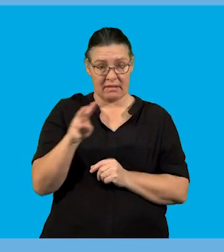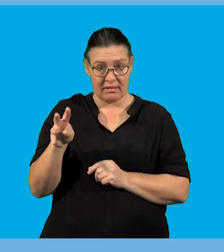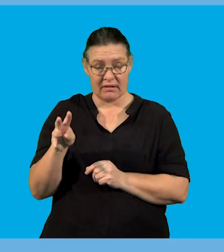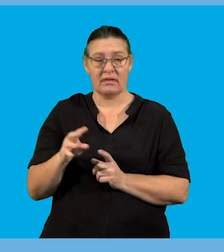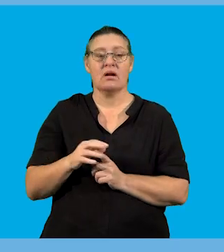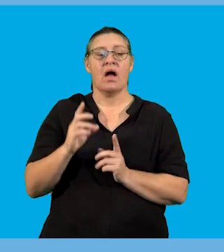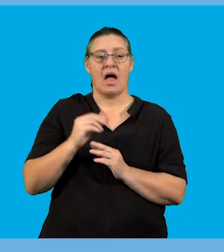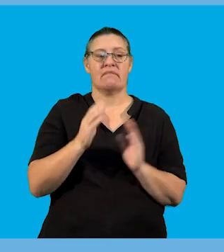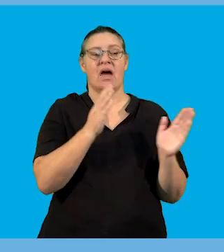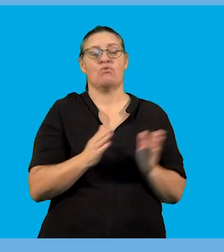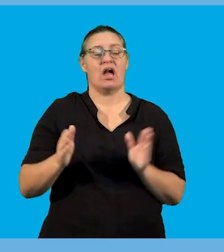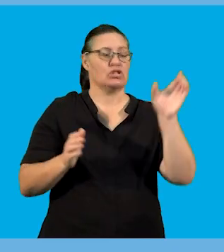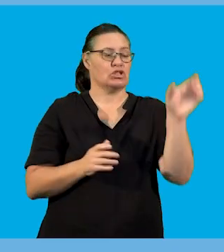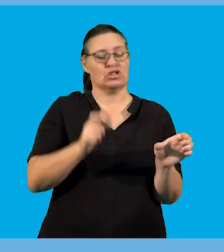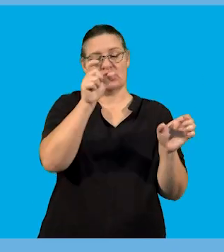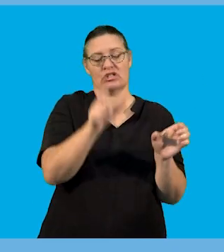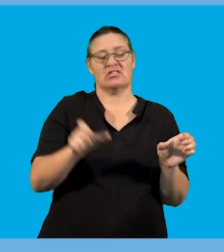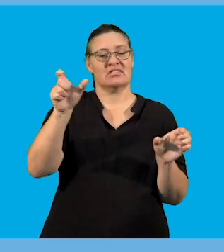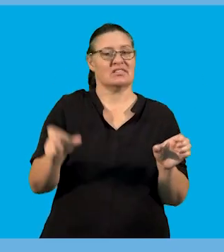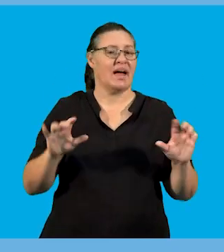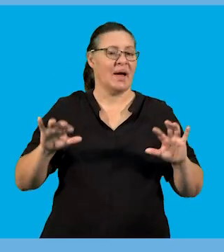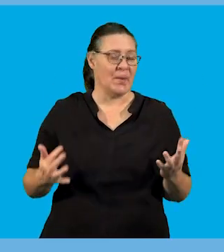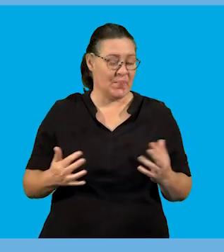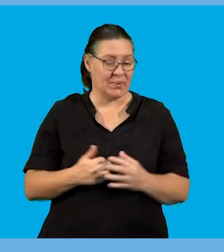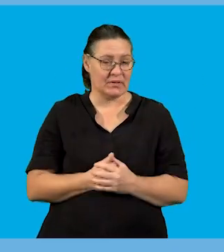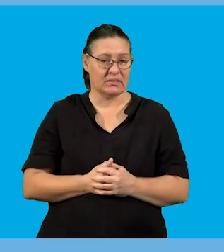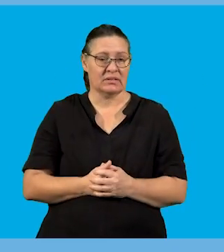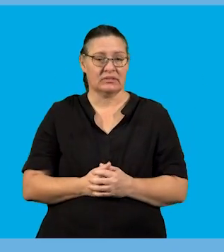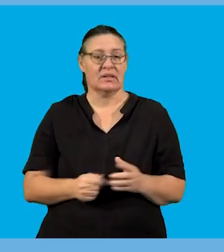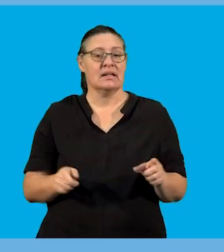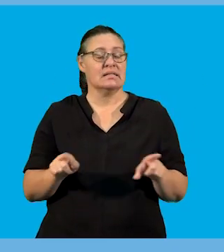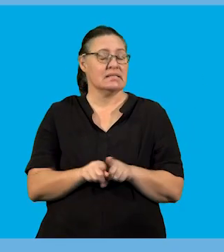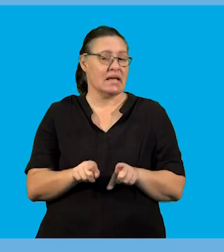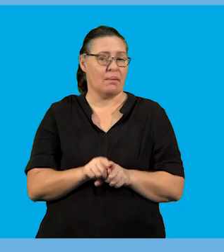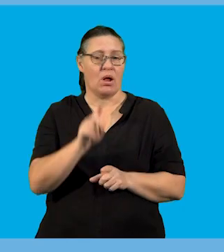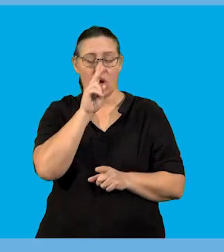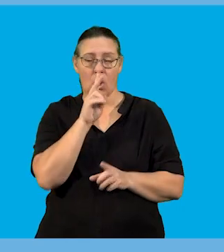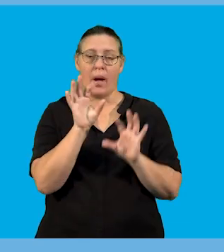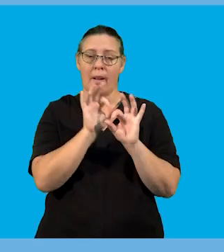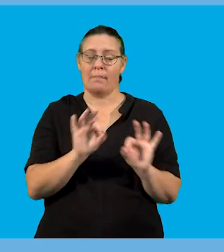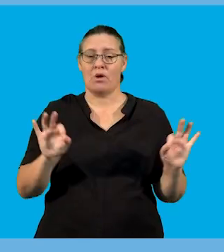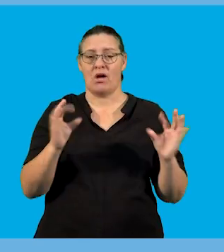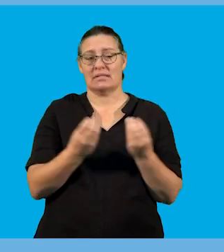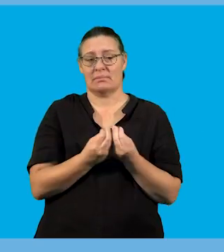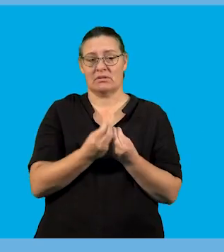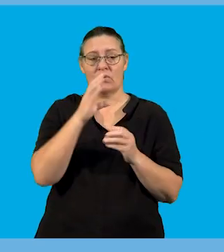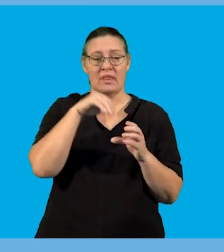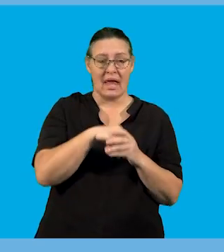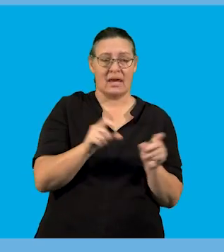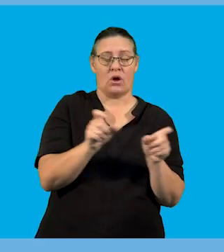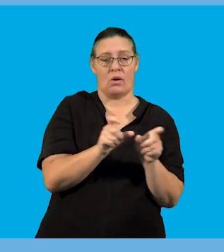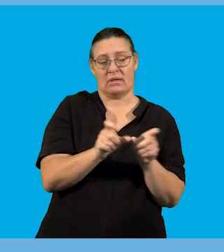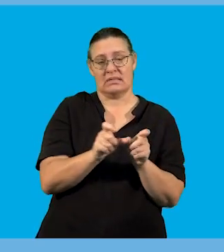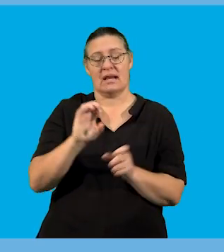to be looking at the arrangements of the elements in the periodic table. Then we're also going to be looking at the pure substances, being the compounds